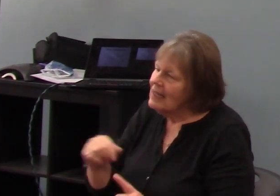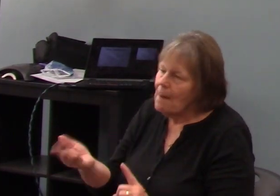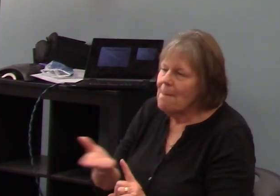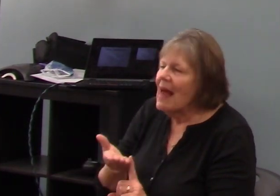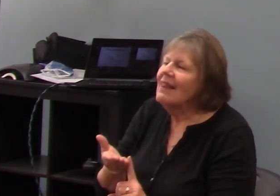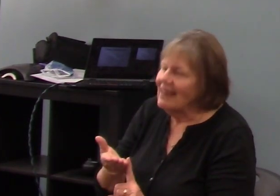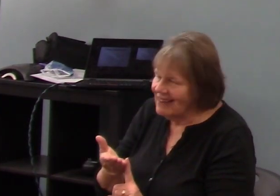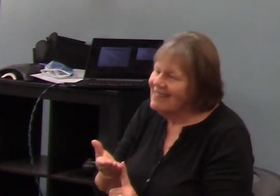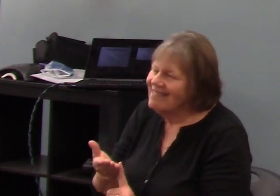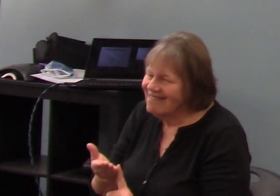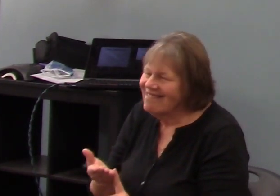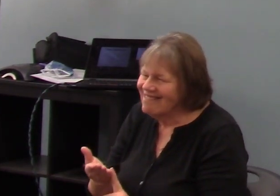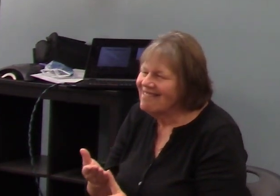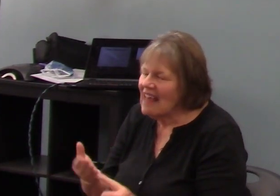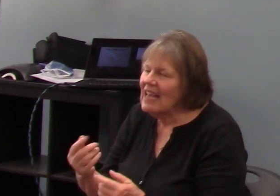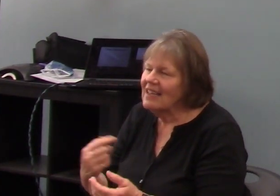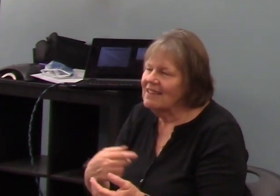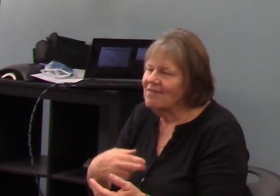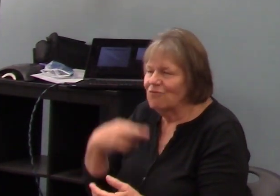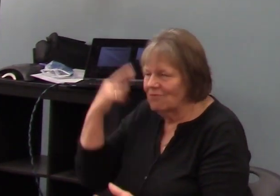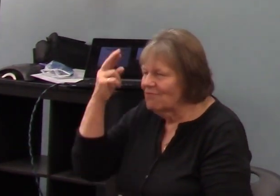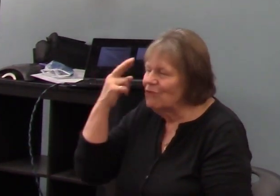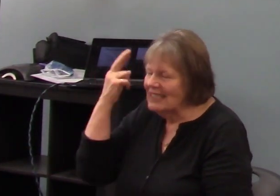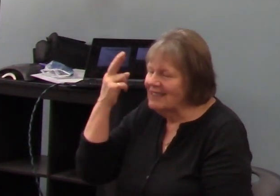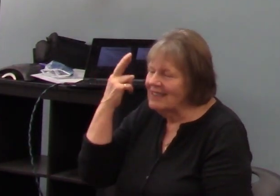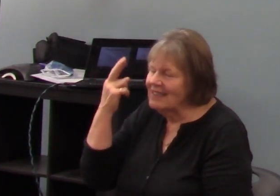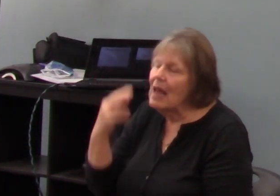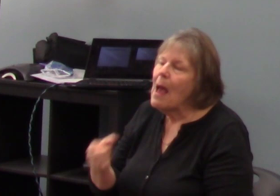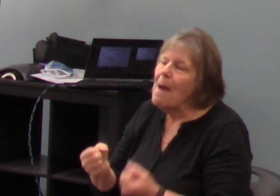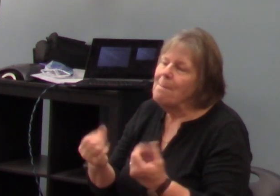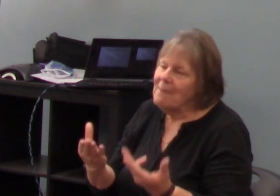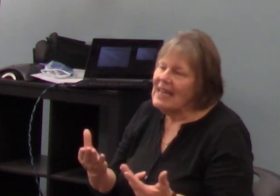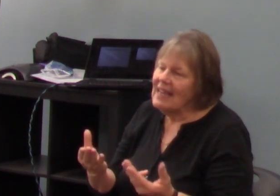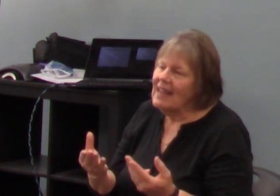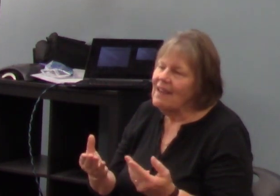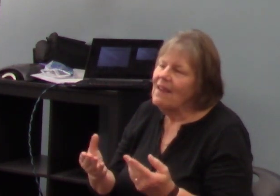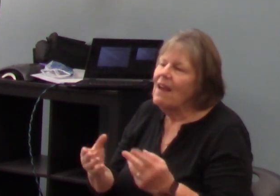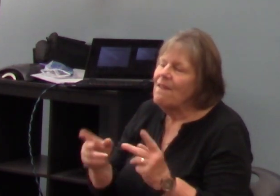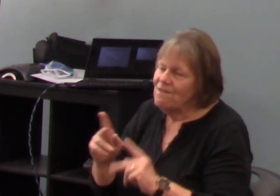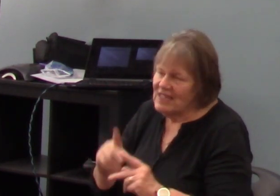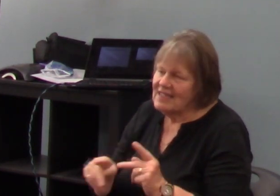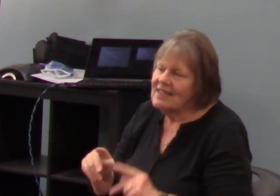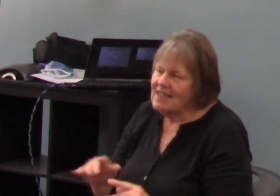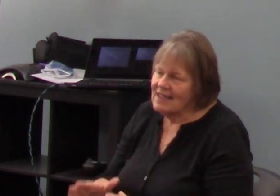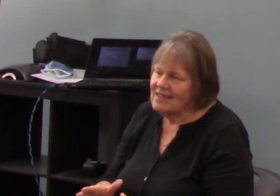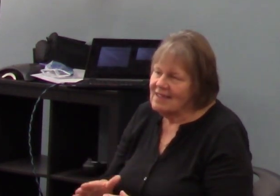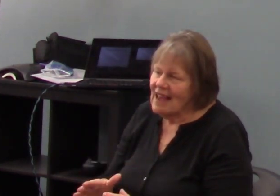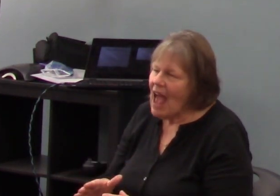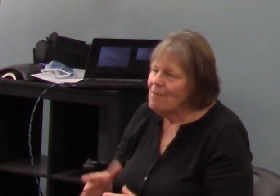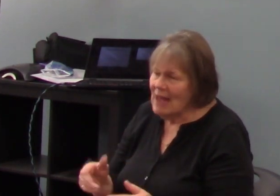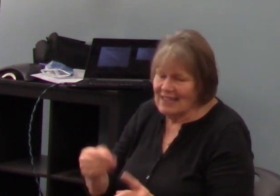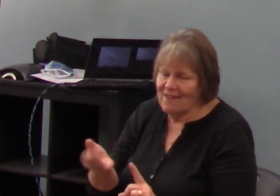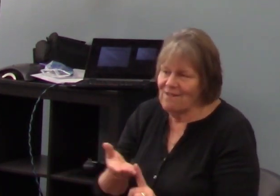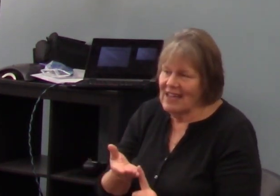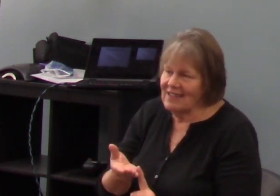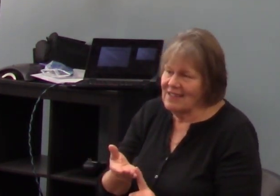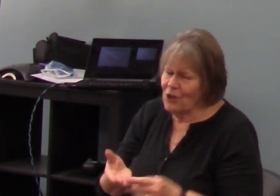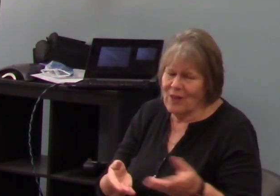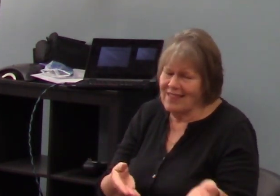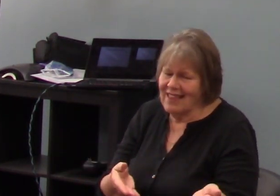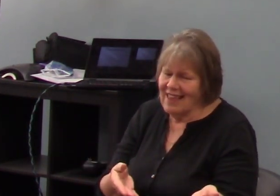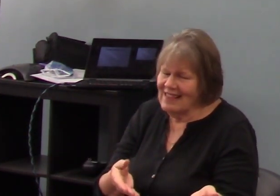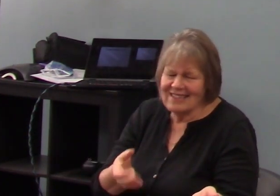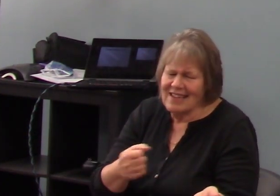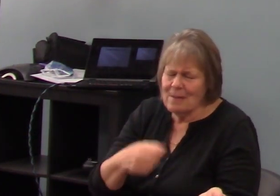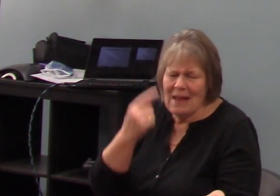set of arguments. In fact, many physicists have been convinced by this whole same idea. They're like, this doesn't make sense. I'm sorry, I can't go with the